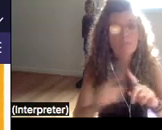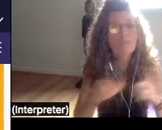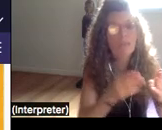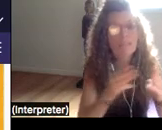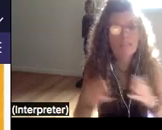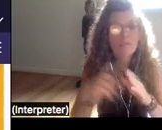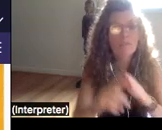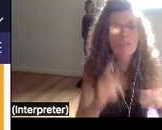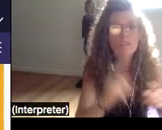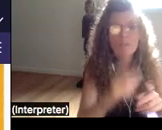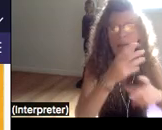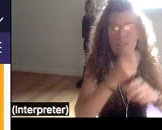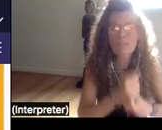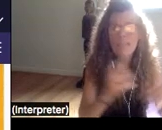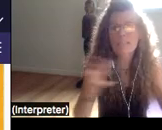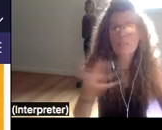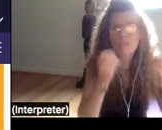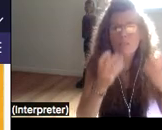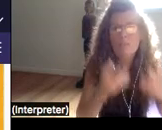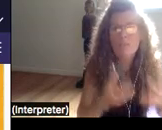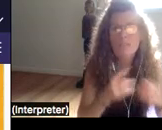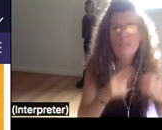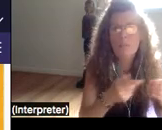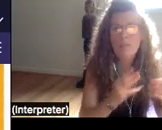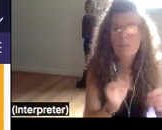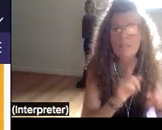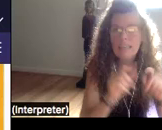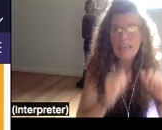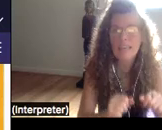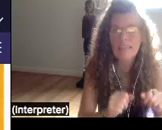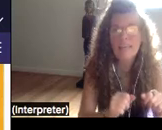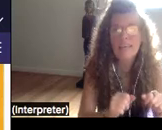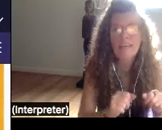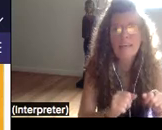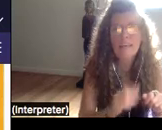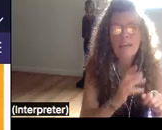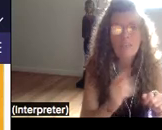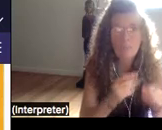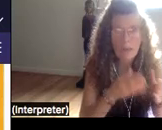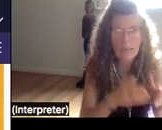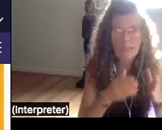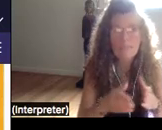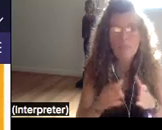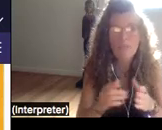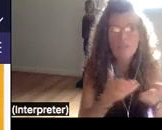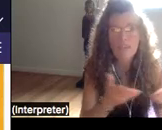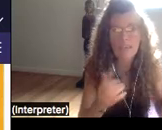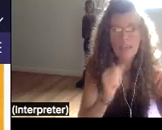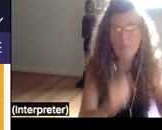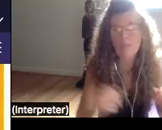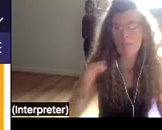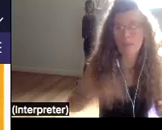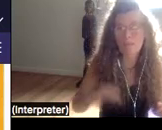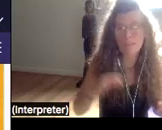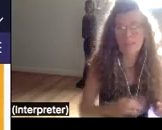from different methods in order to ascertain as much information about them as he can. The ways in which they